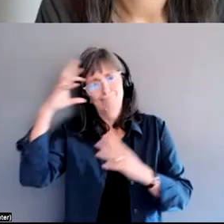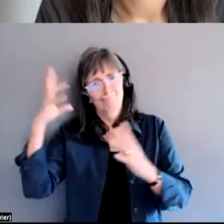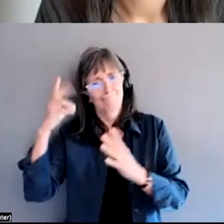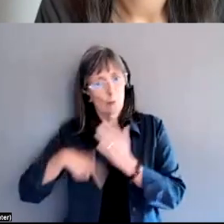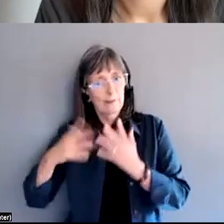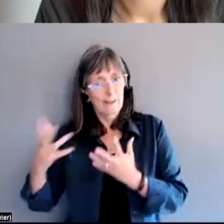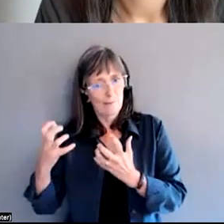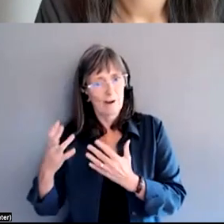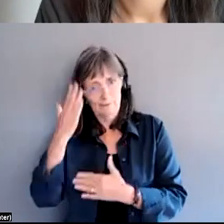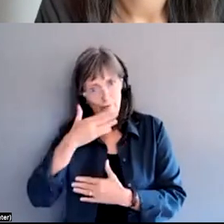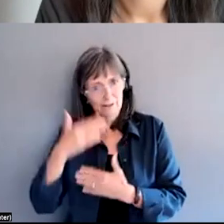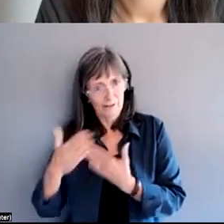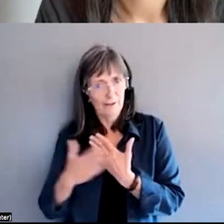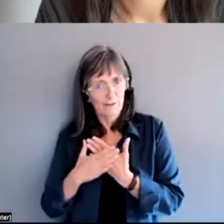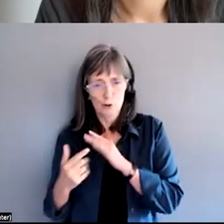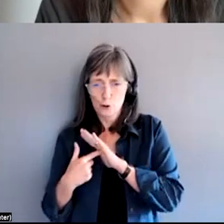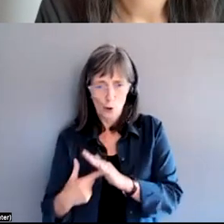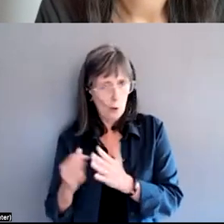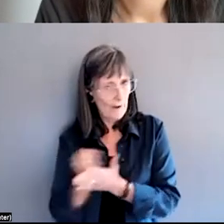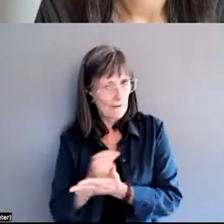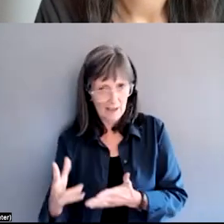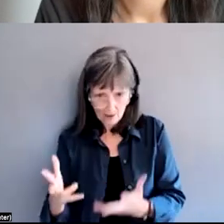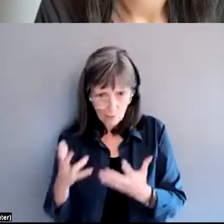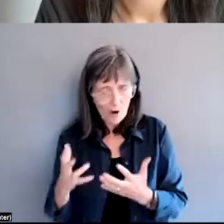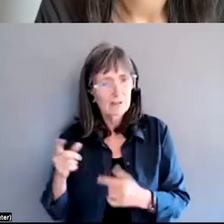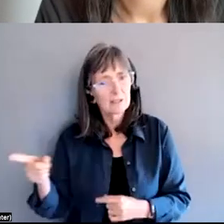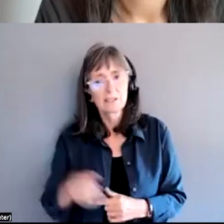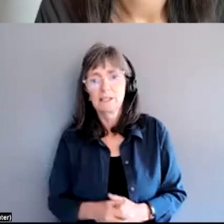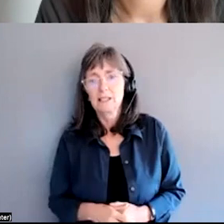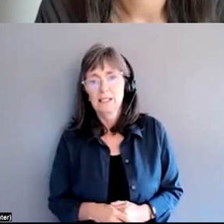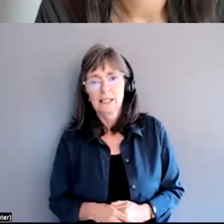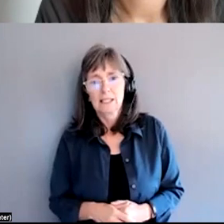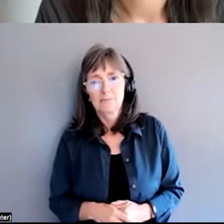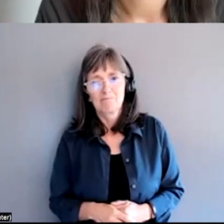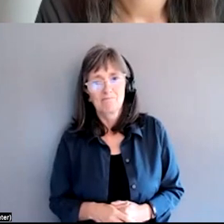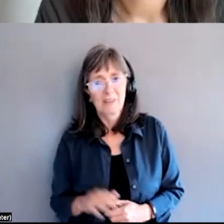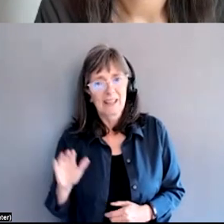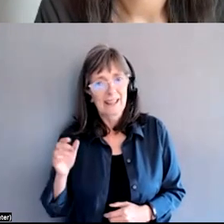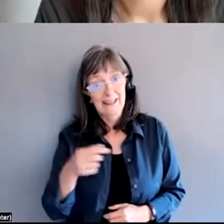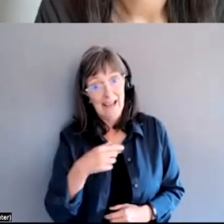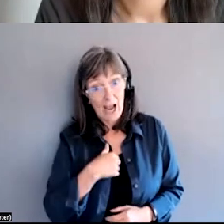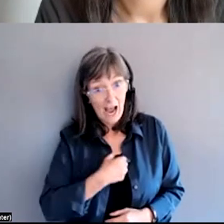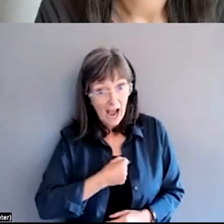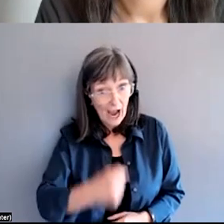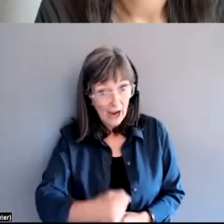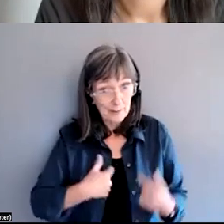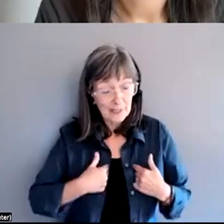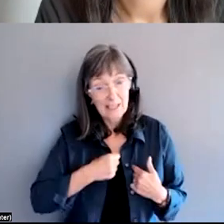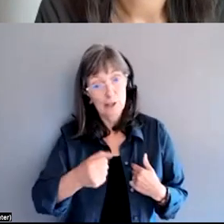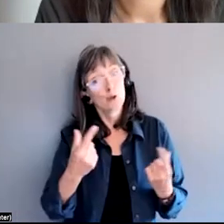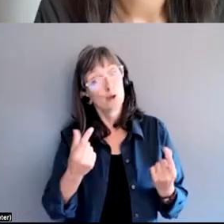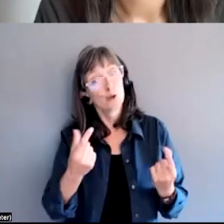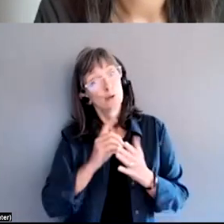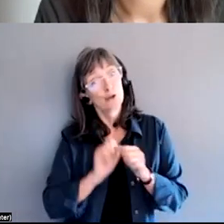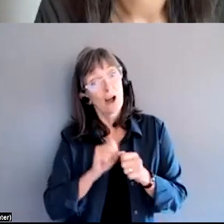see, and they want to show everything because they're, you know, they're hiring you to do the job, and that becomes a